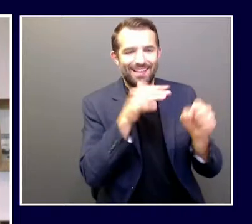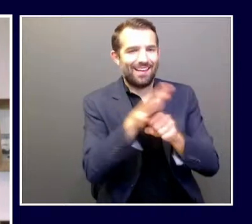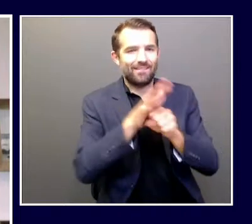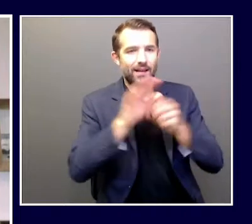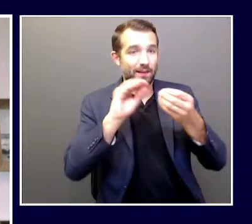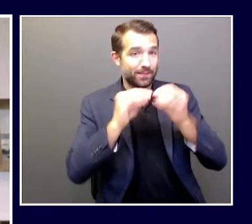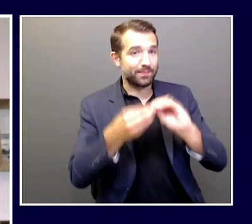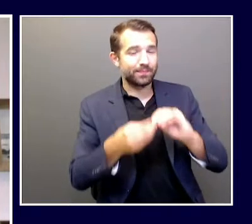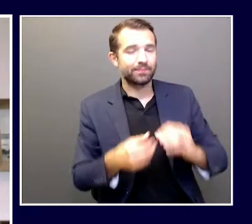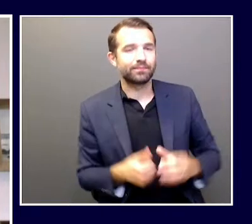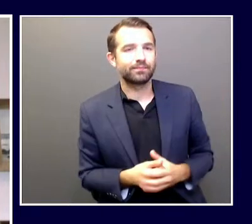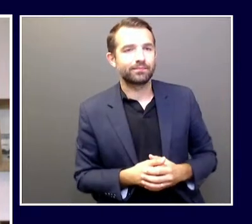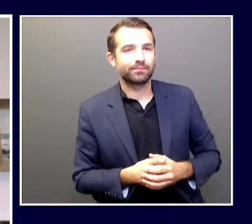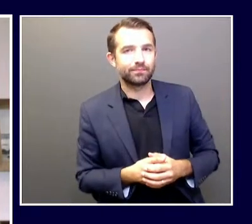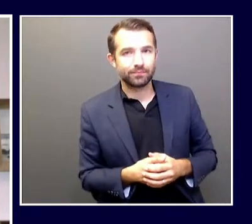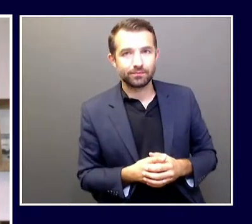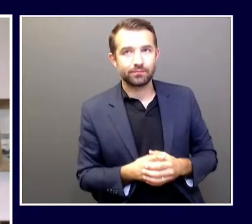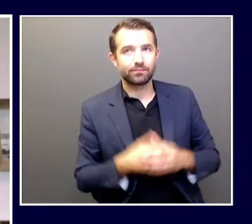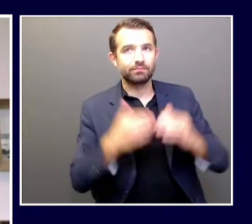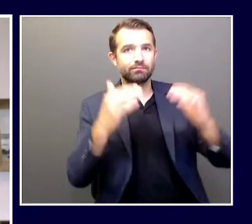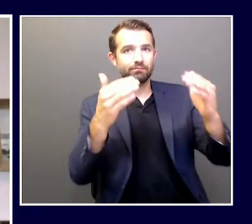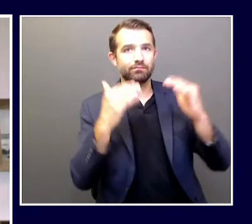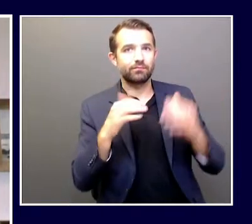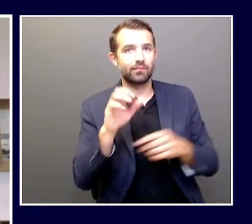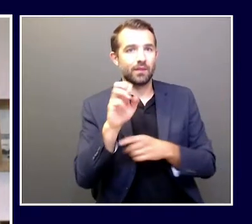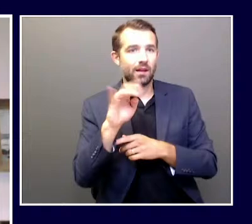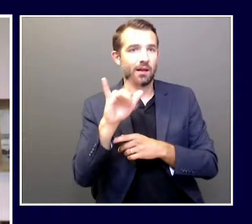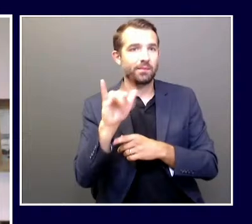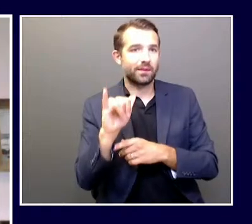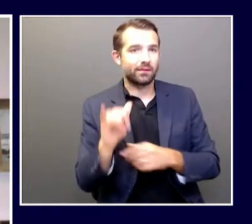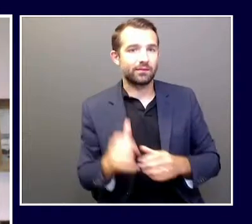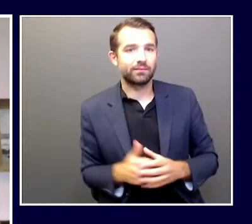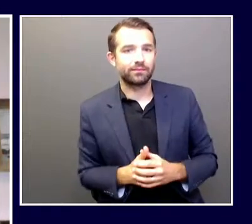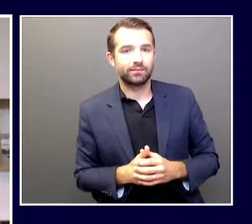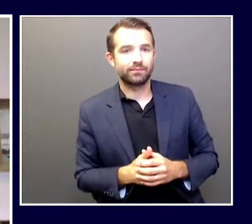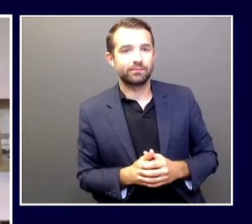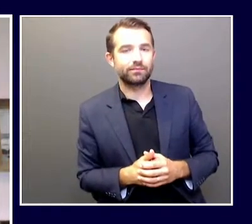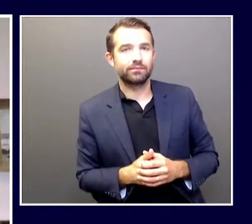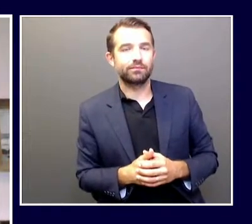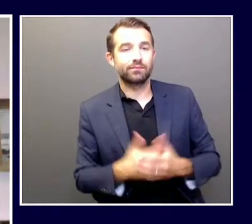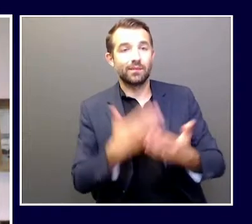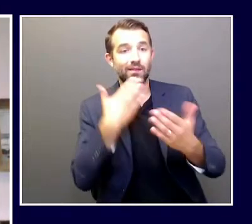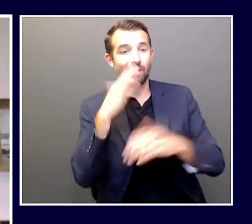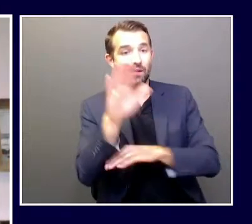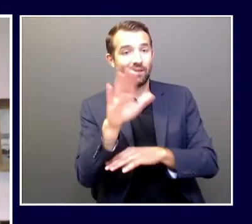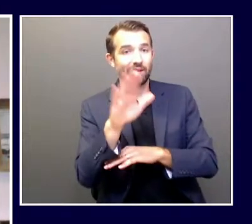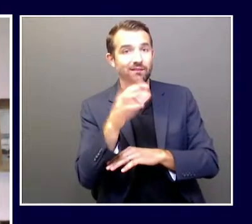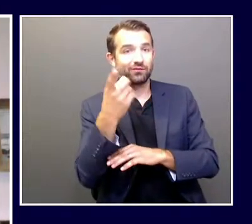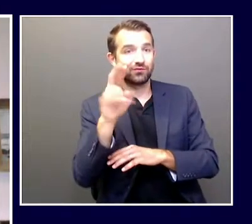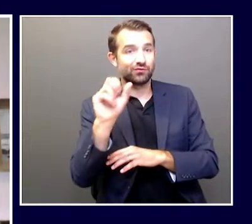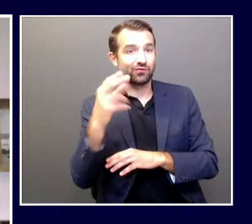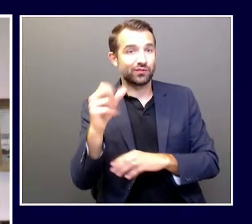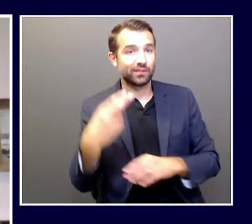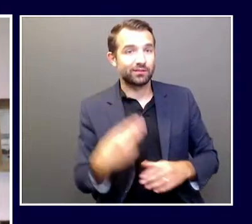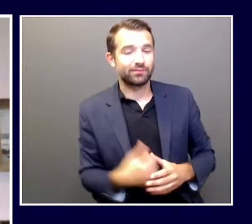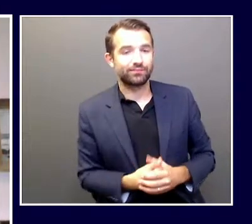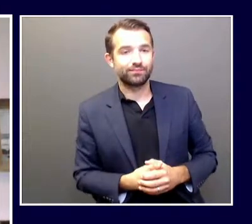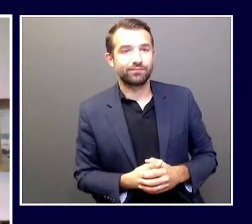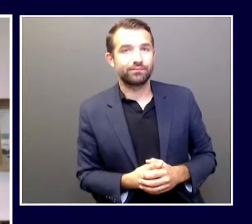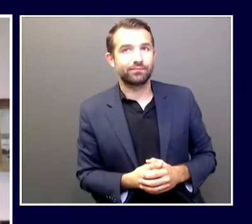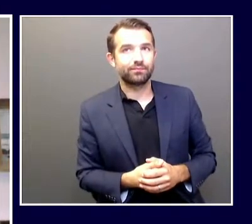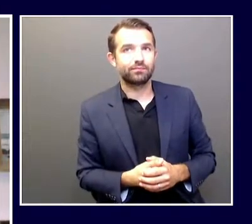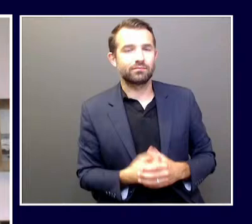Let me go next to Emily from the Sun Journal. Hi, good afternoon, Dr. Shah. So really quick, I wanted to go back to